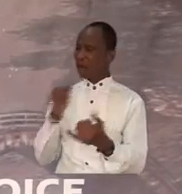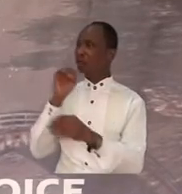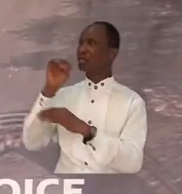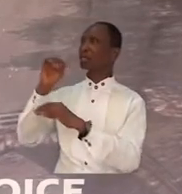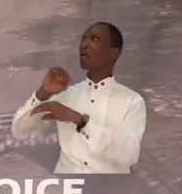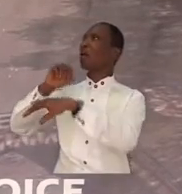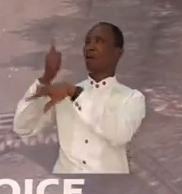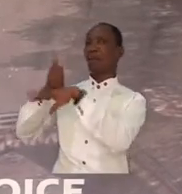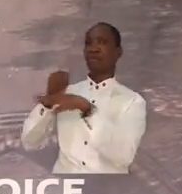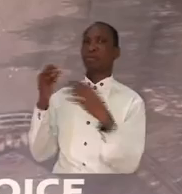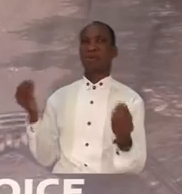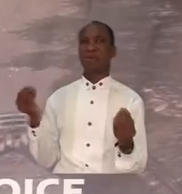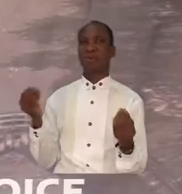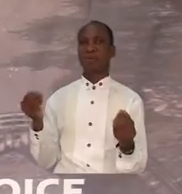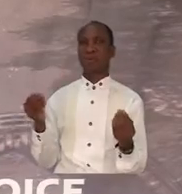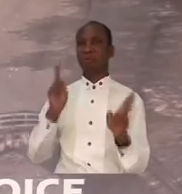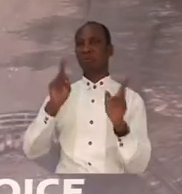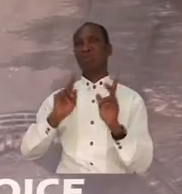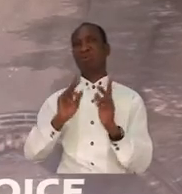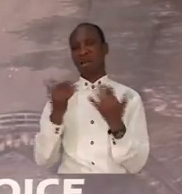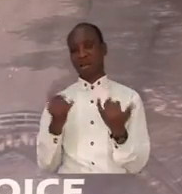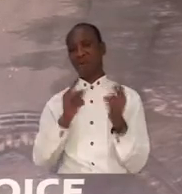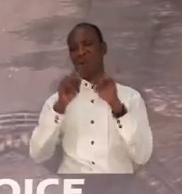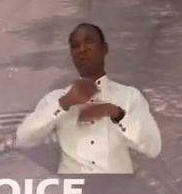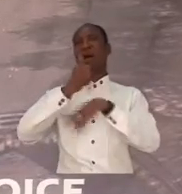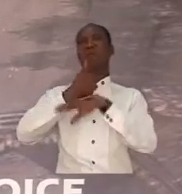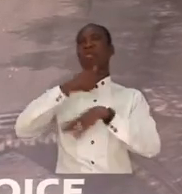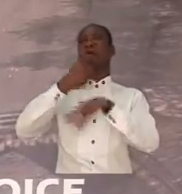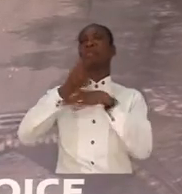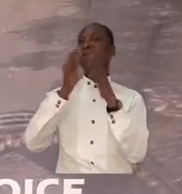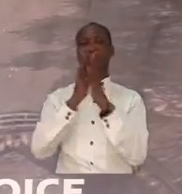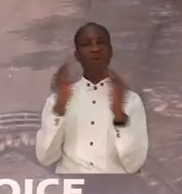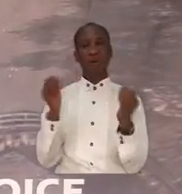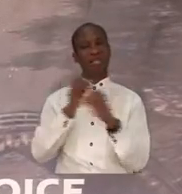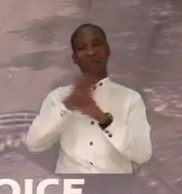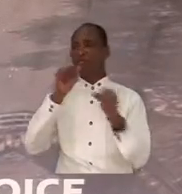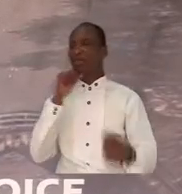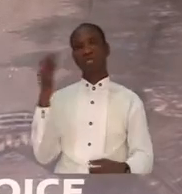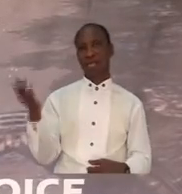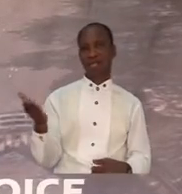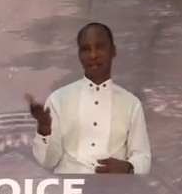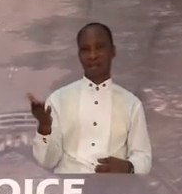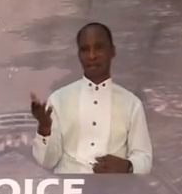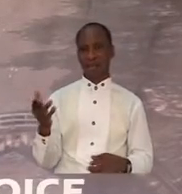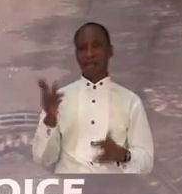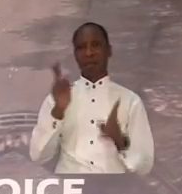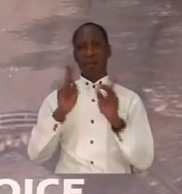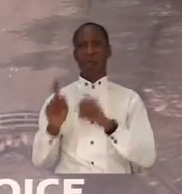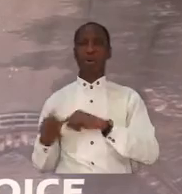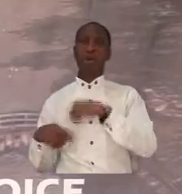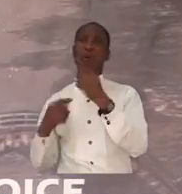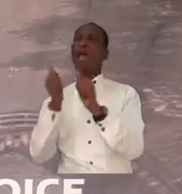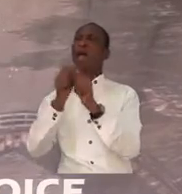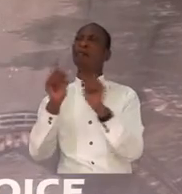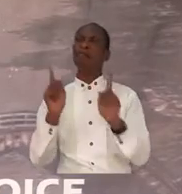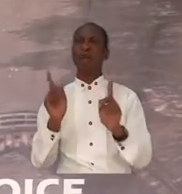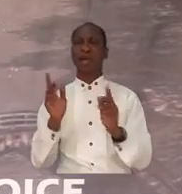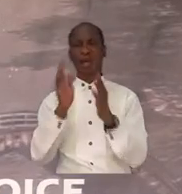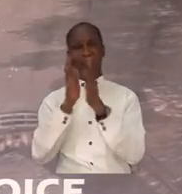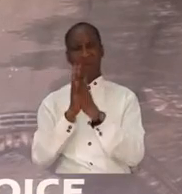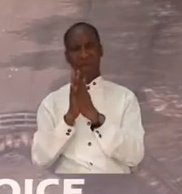ye atwa mantin so se hinhin ankrofo ko bompae no enye ho na nkwagye wo nipa betumi akoba bi akobompae but enye ho